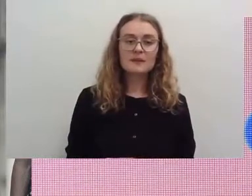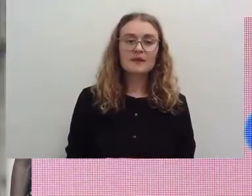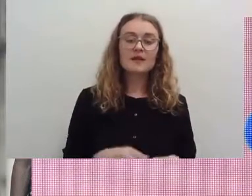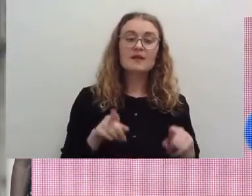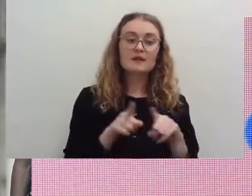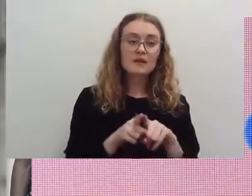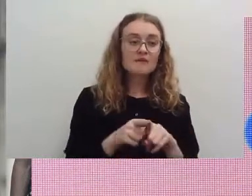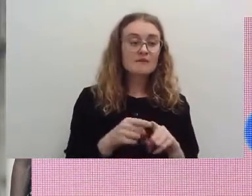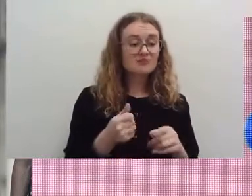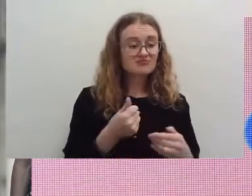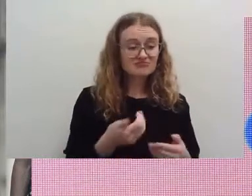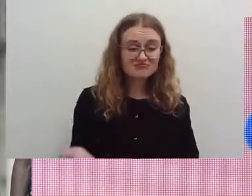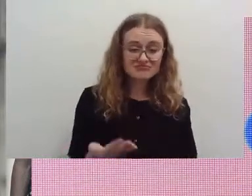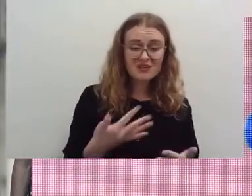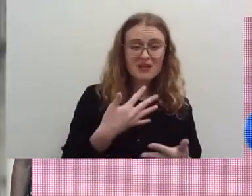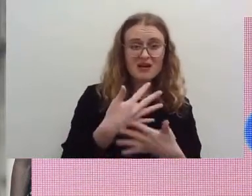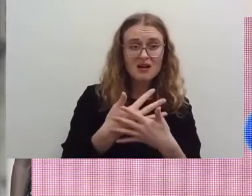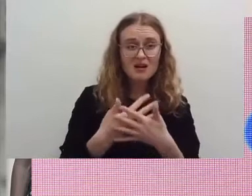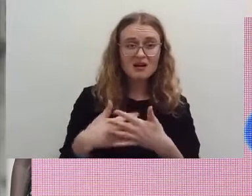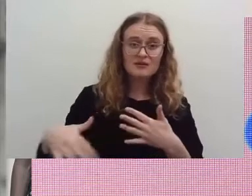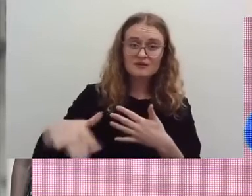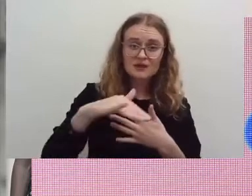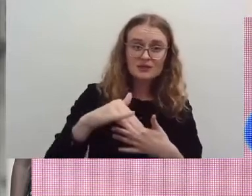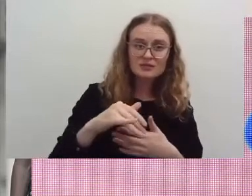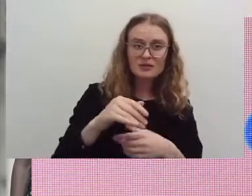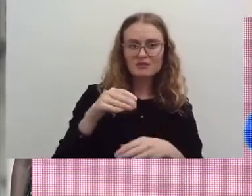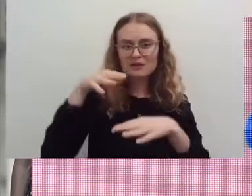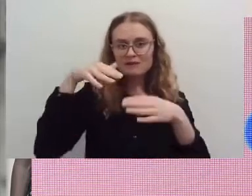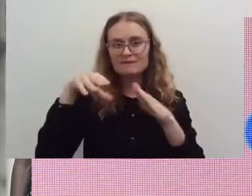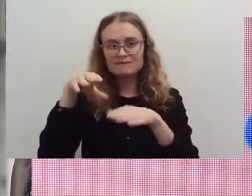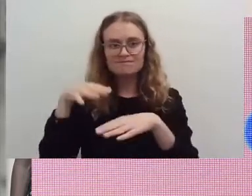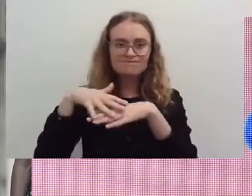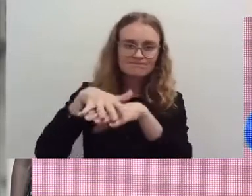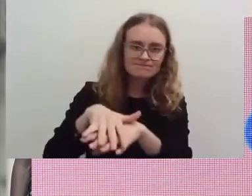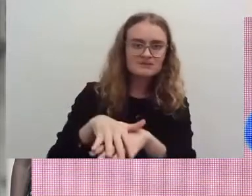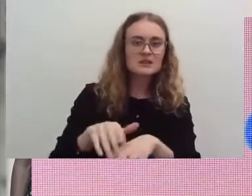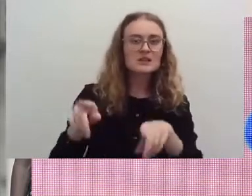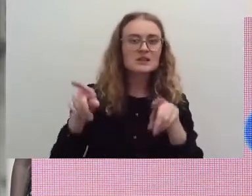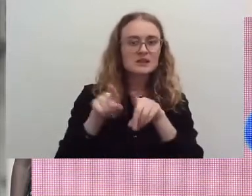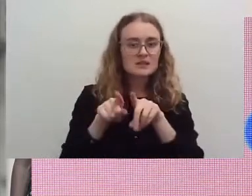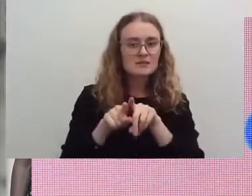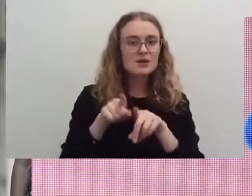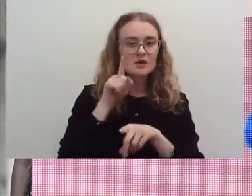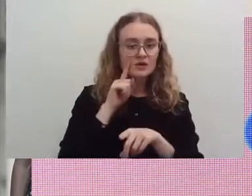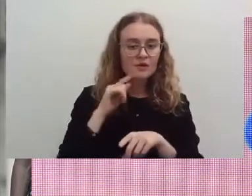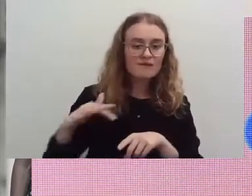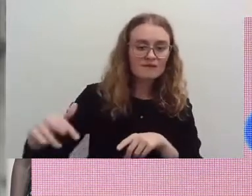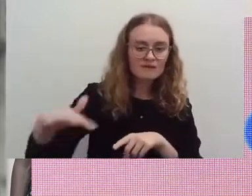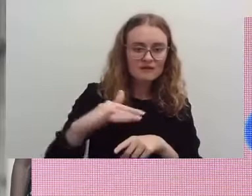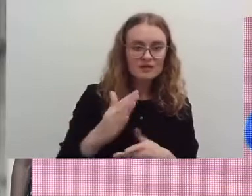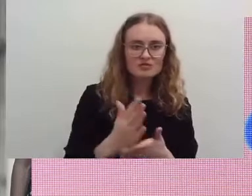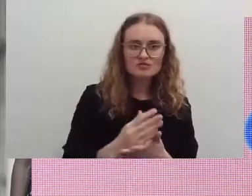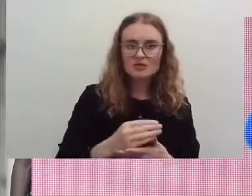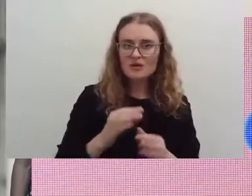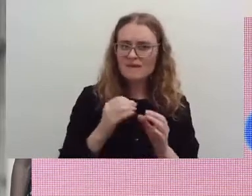to enact meaningful changes in our communities. Now, why is this panel important? Well, in these